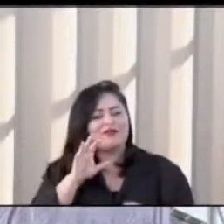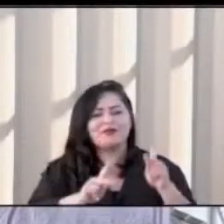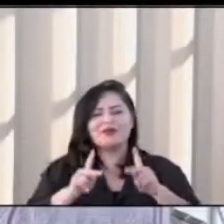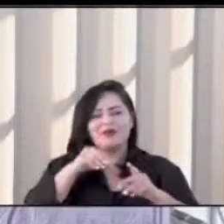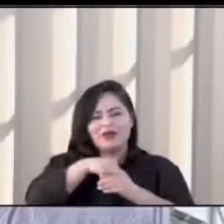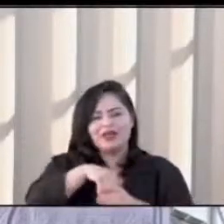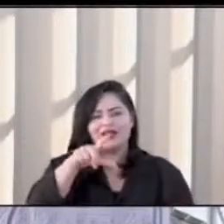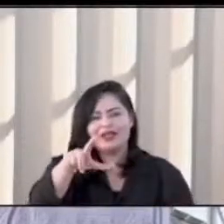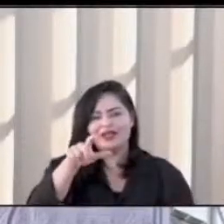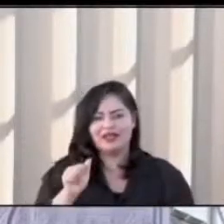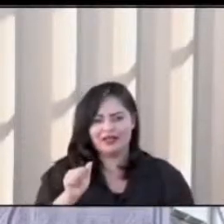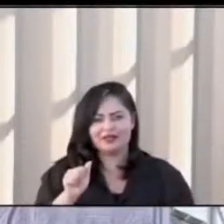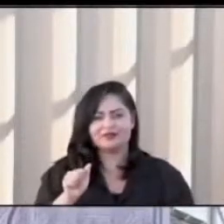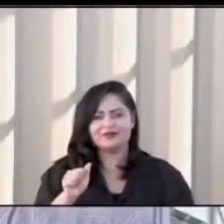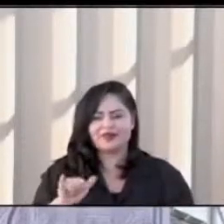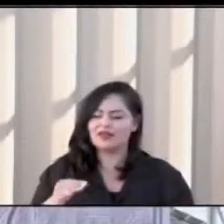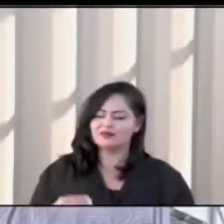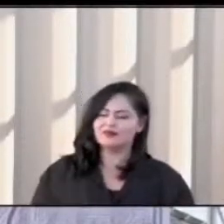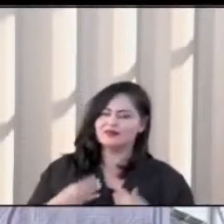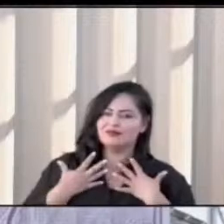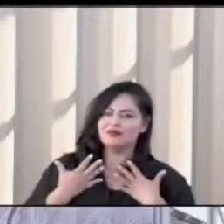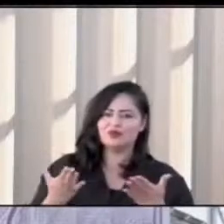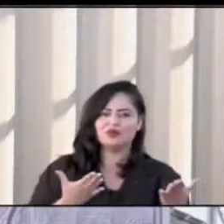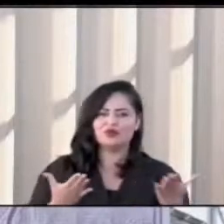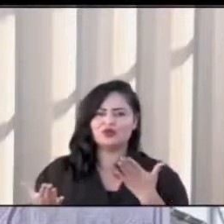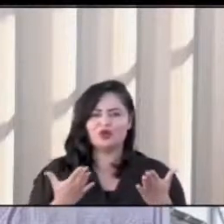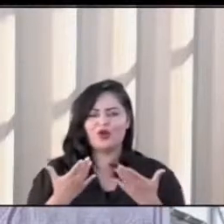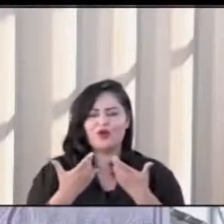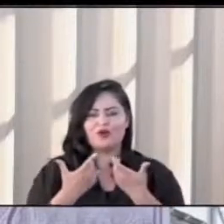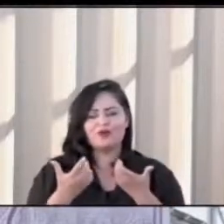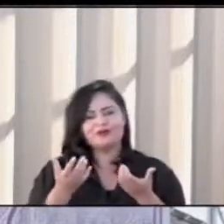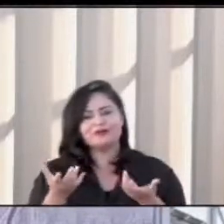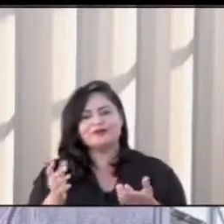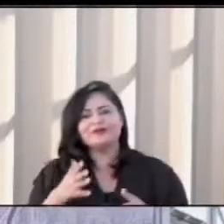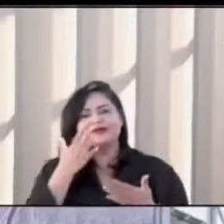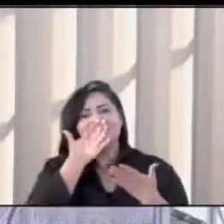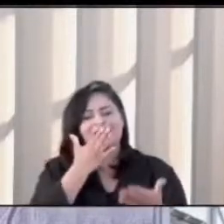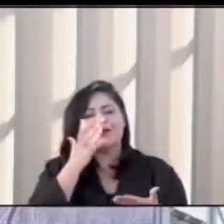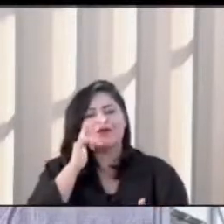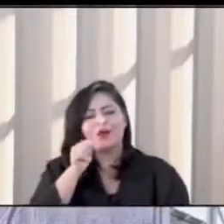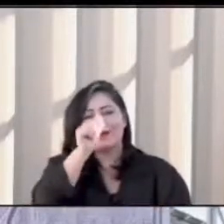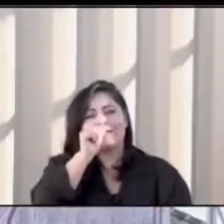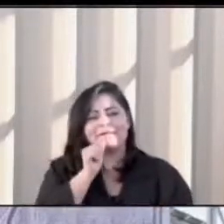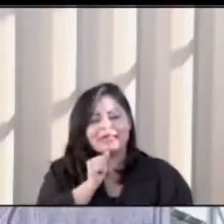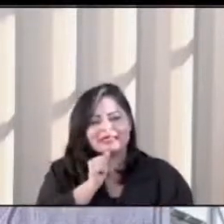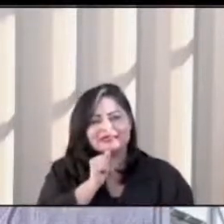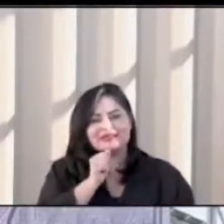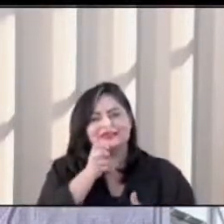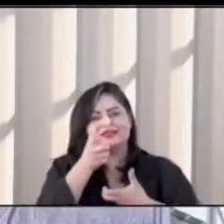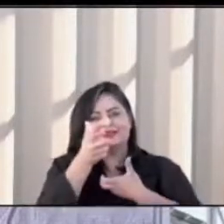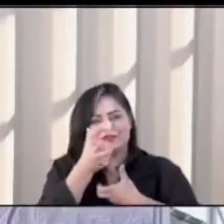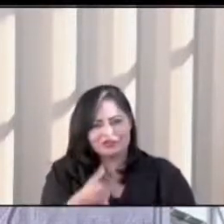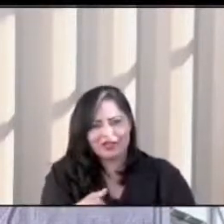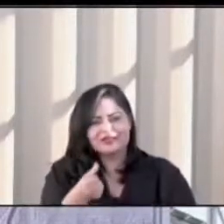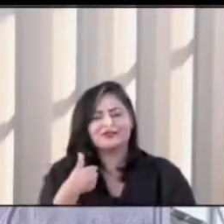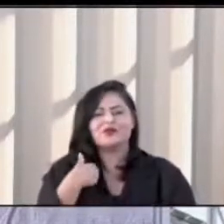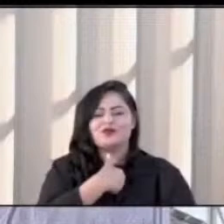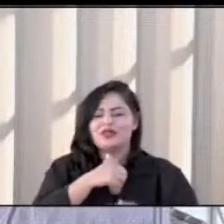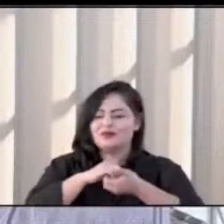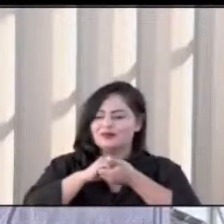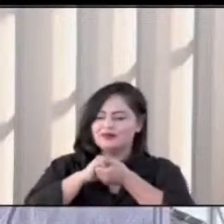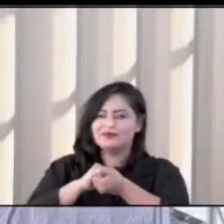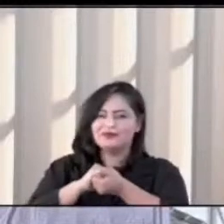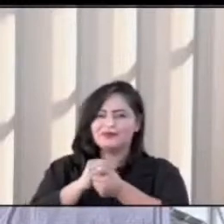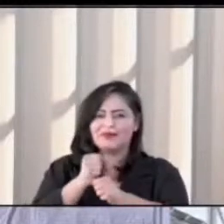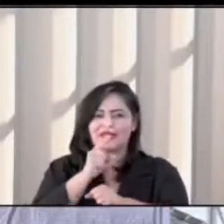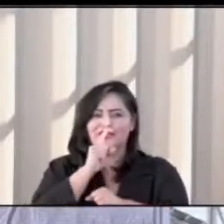LA inspire us to serve with greater purpose. Thank you for your patience and trust as we work together to